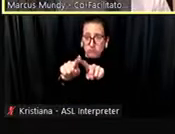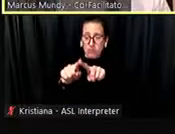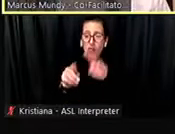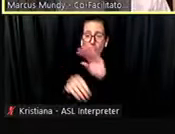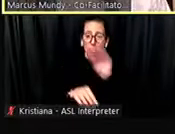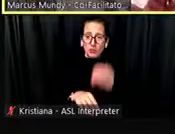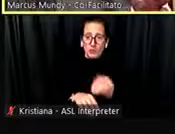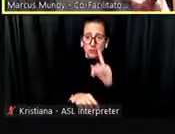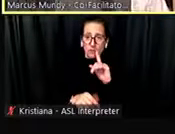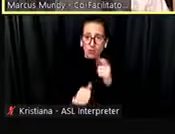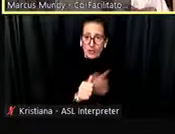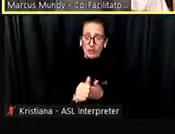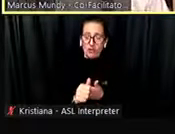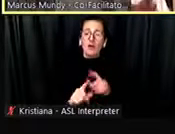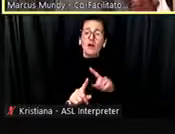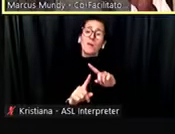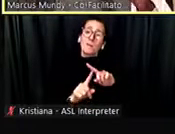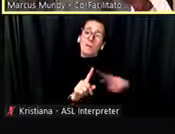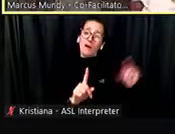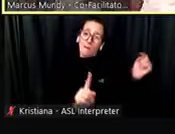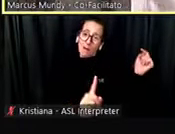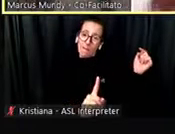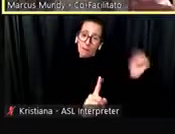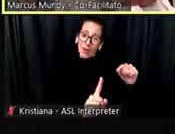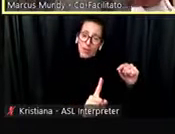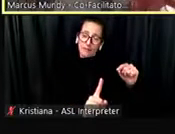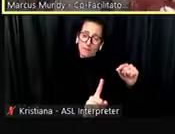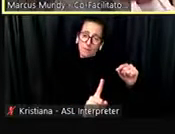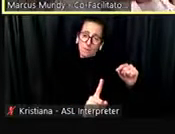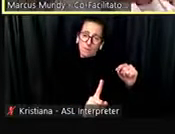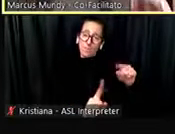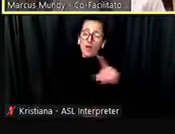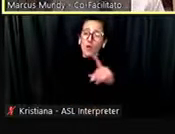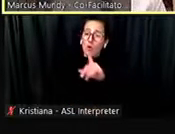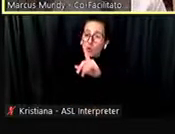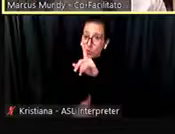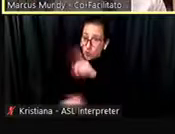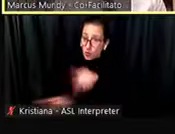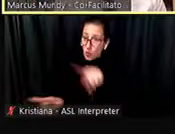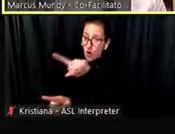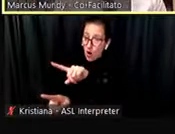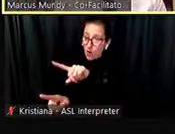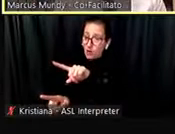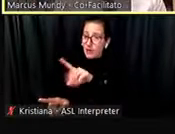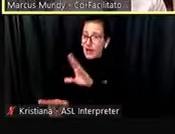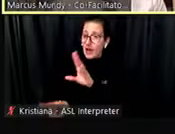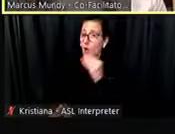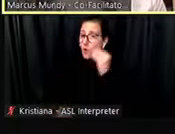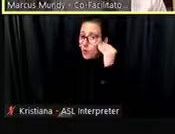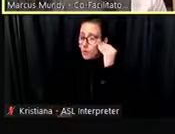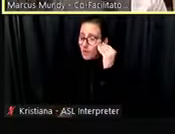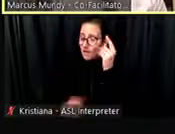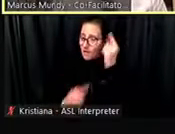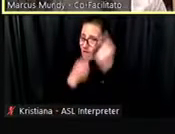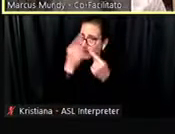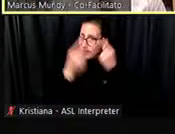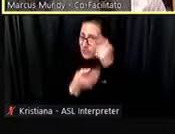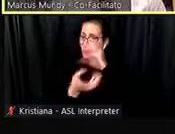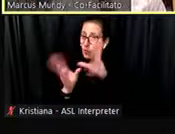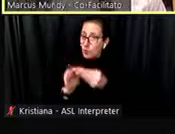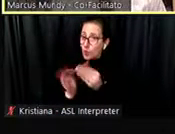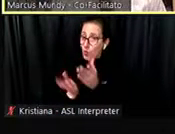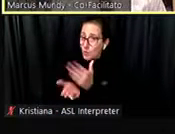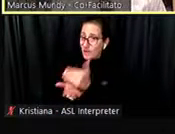and to Jack's point, is that you look at your total budget, they're looking at the total budget. Next slide,